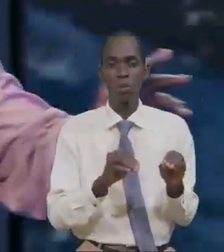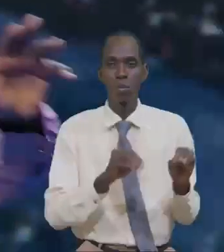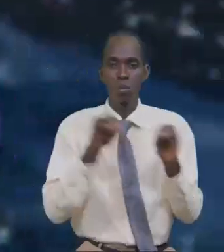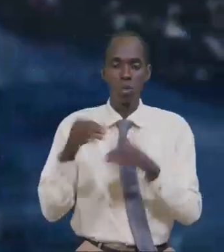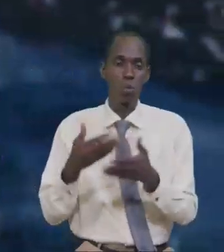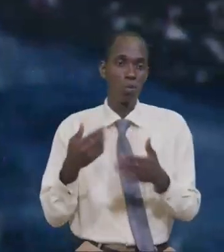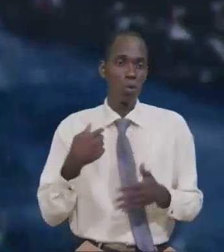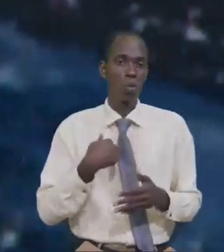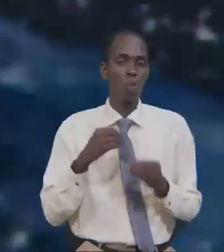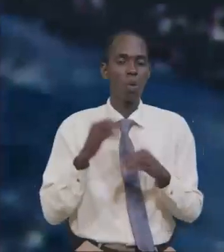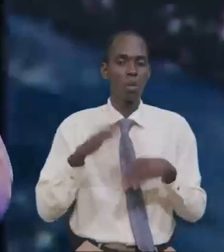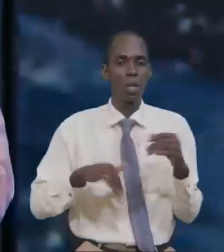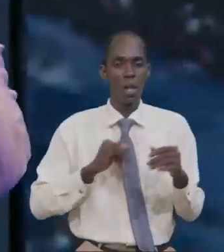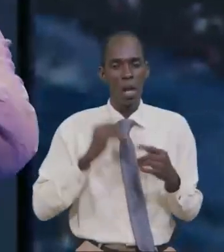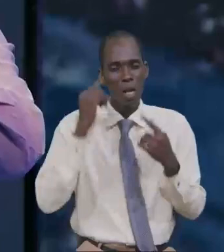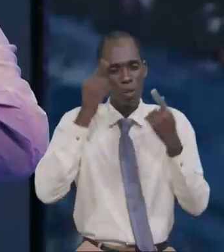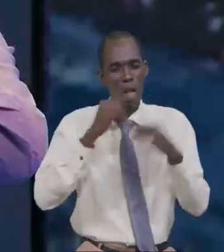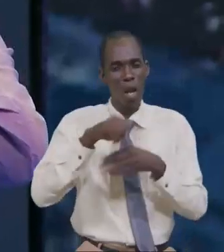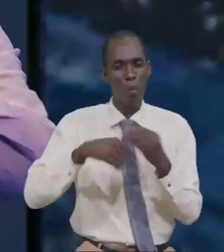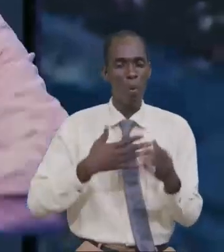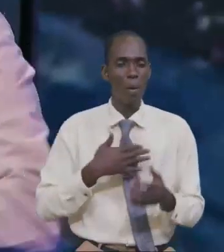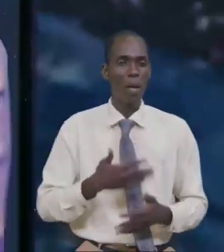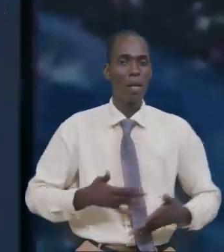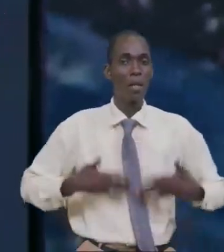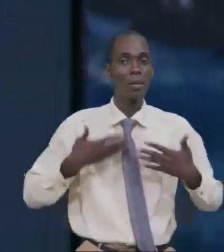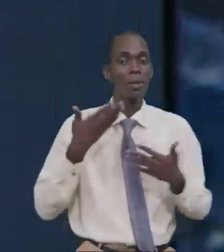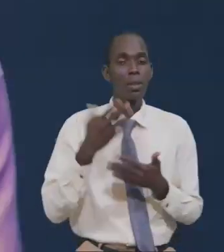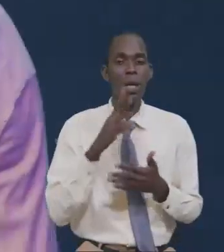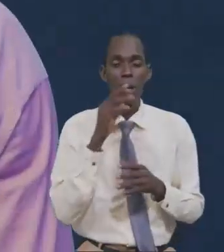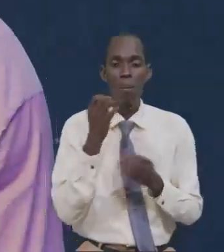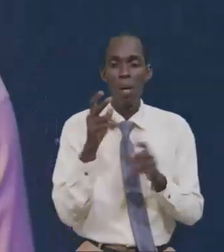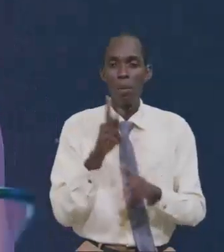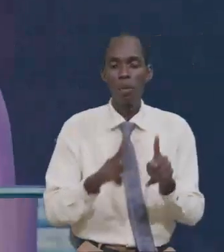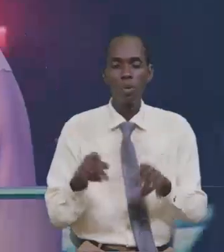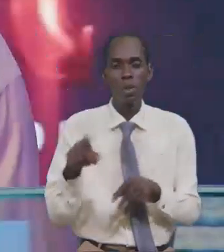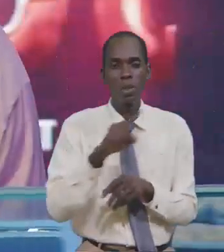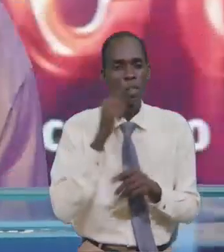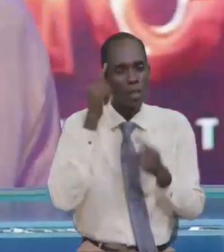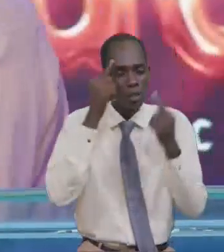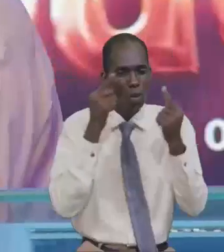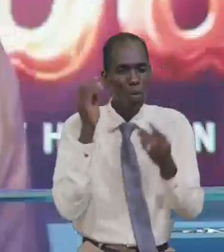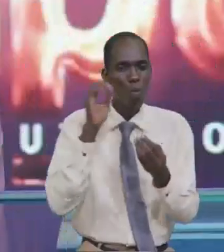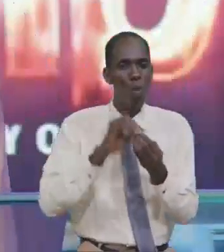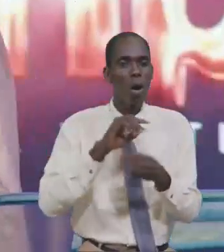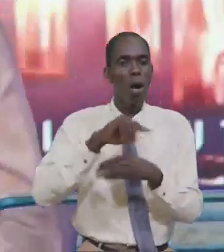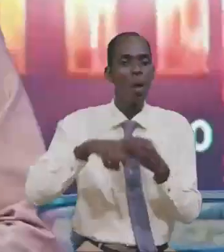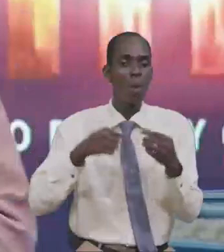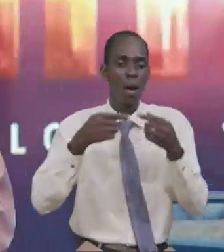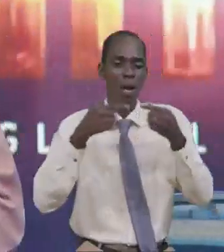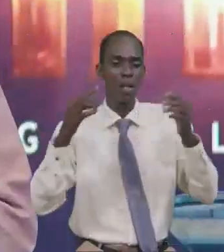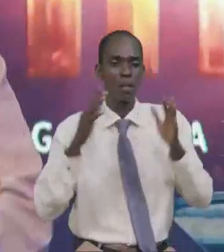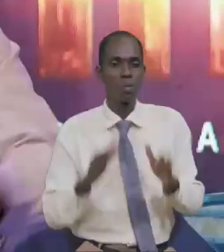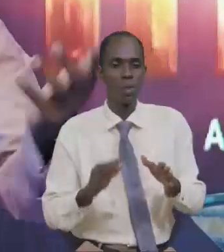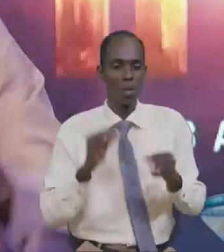enemies, about hindrances. They meditate more on the people that had injured them, or the people